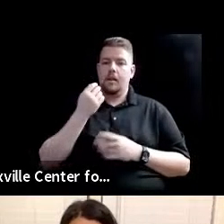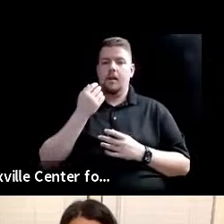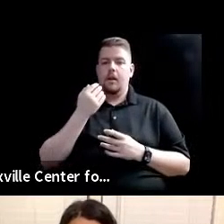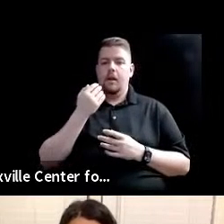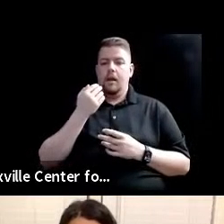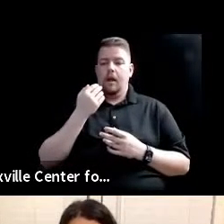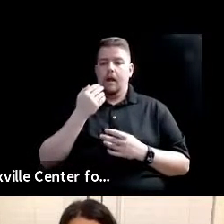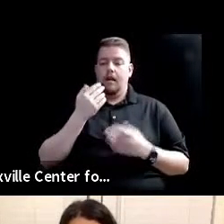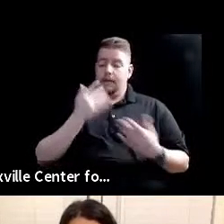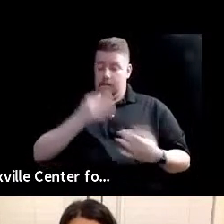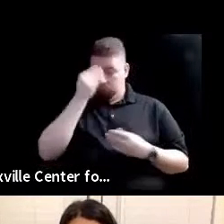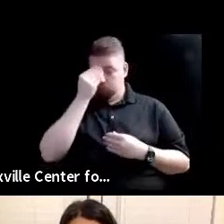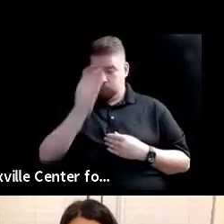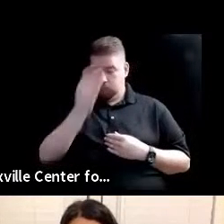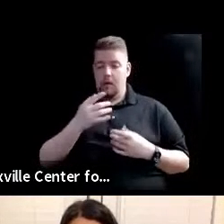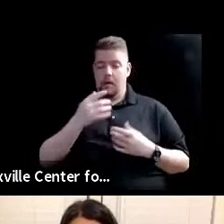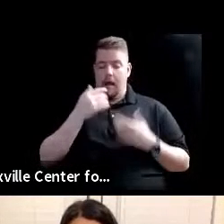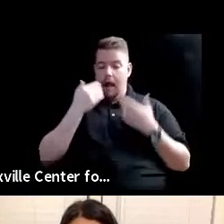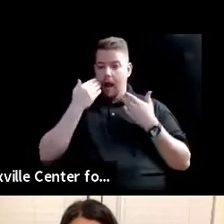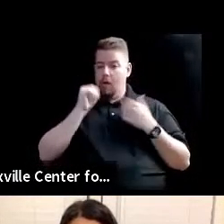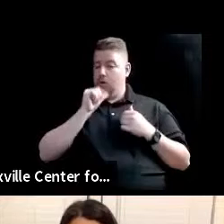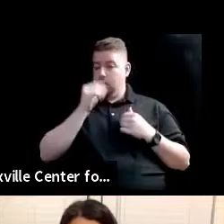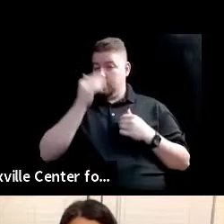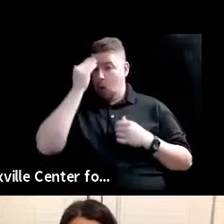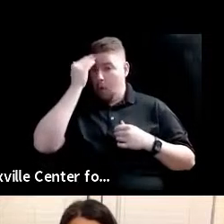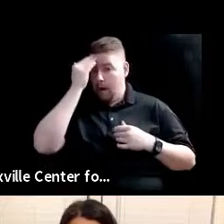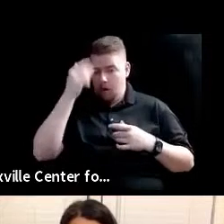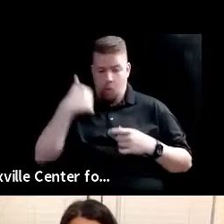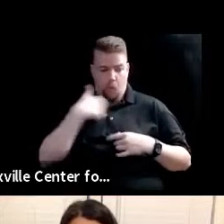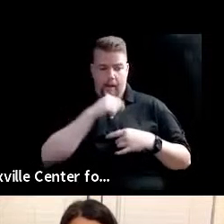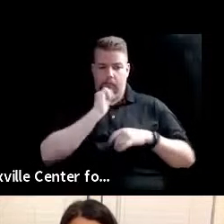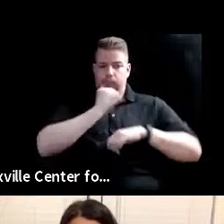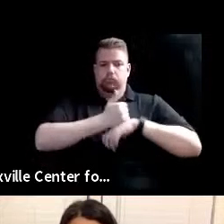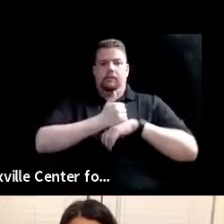guess, based on the fact that we don't have a specific